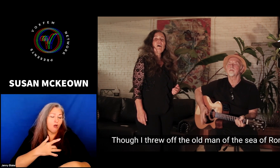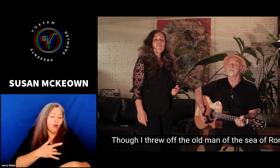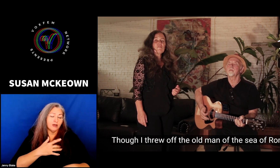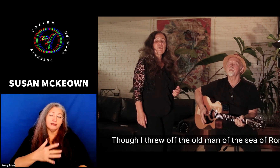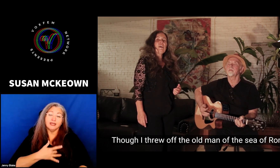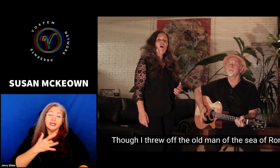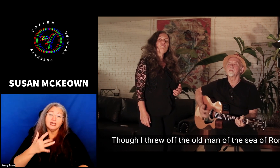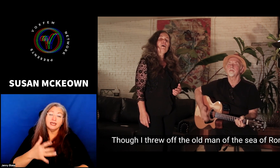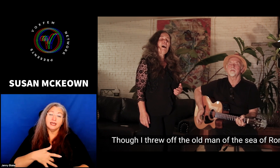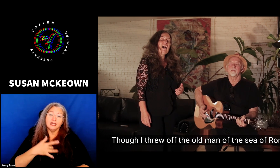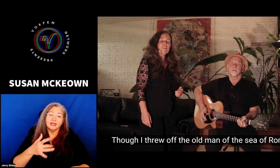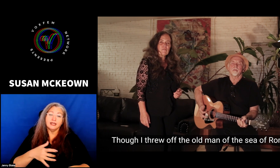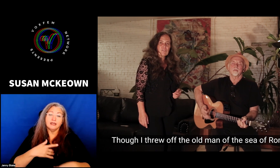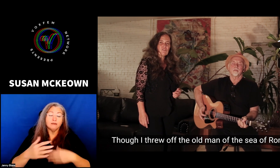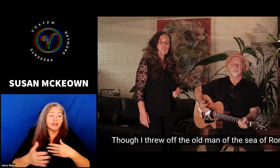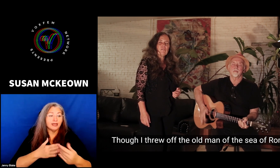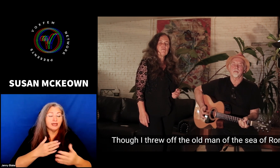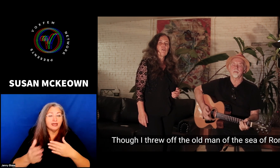threw off the old man,